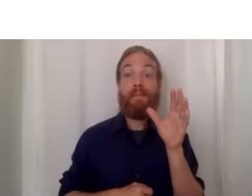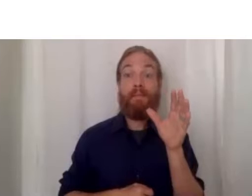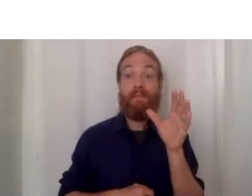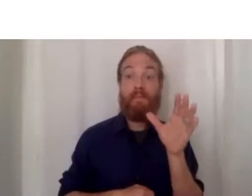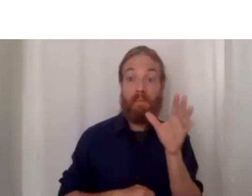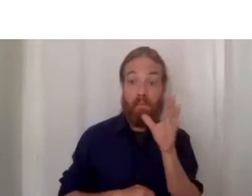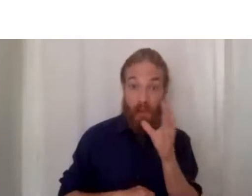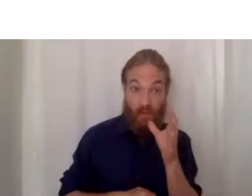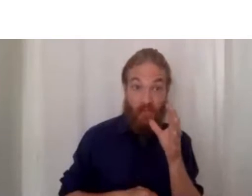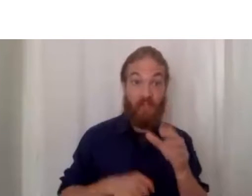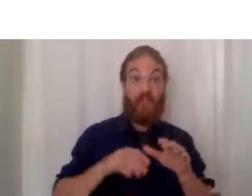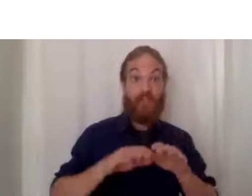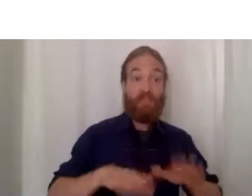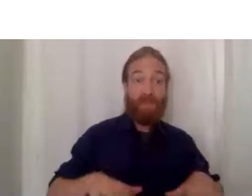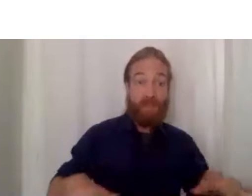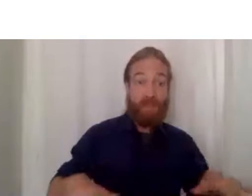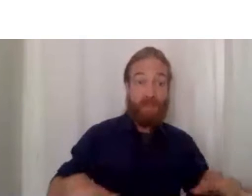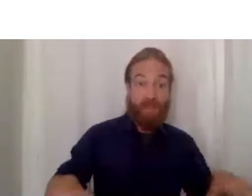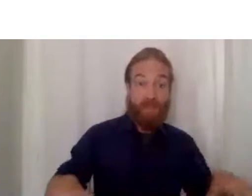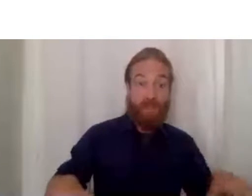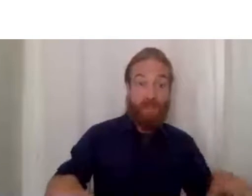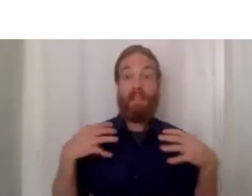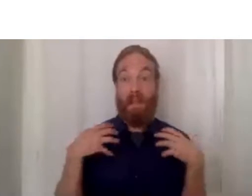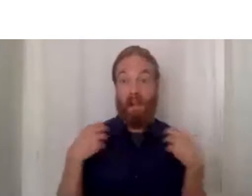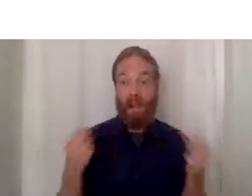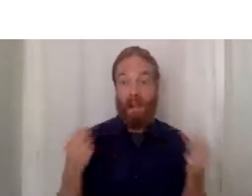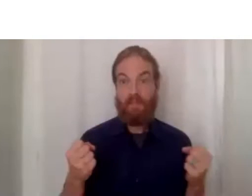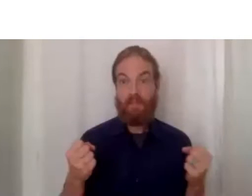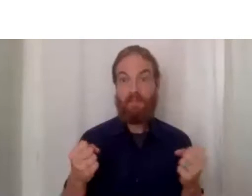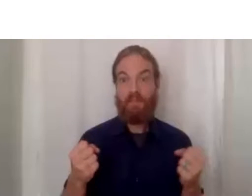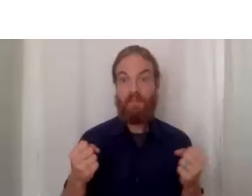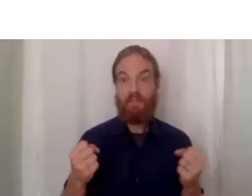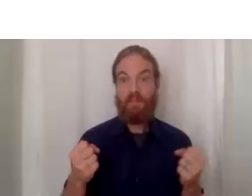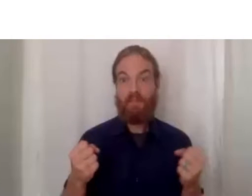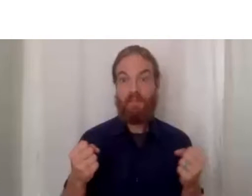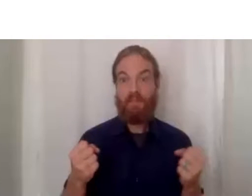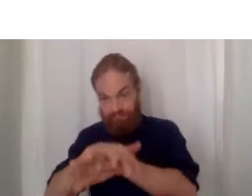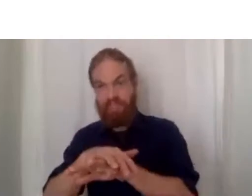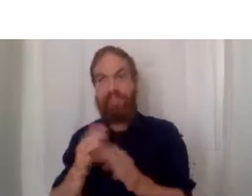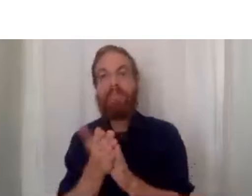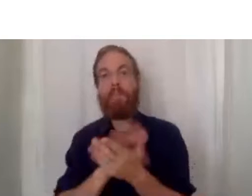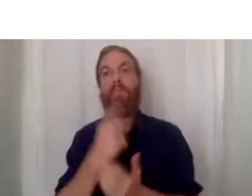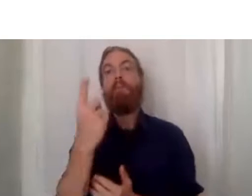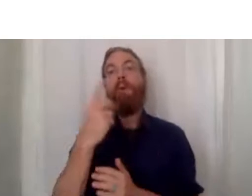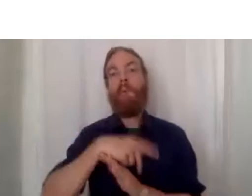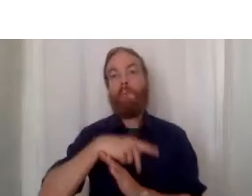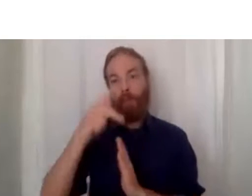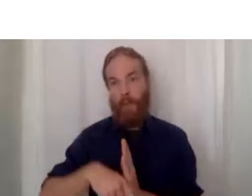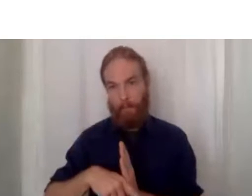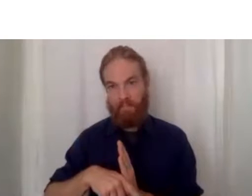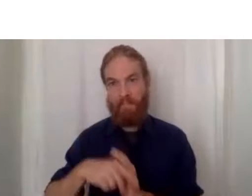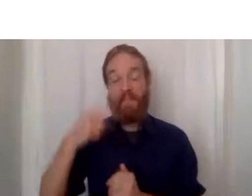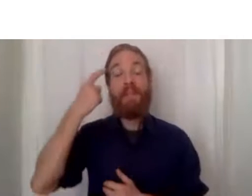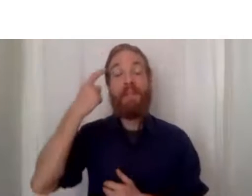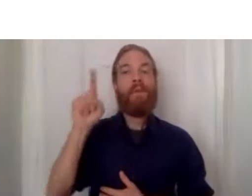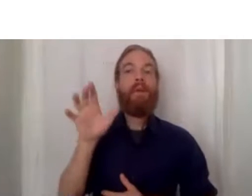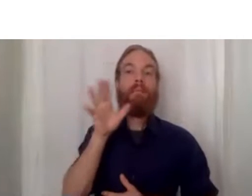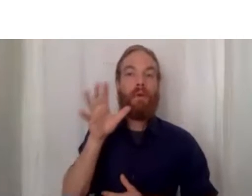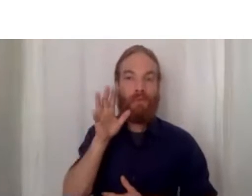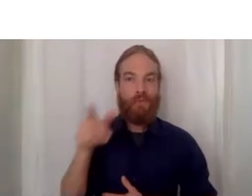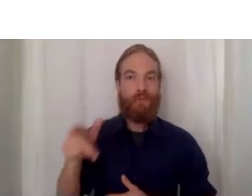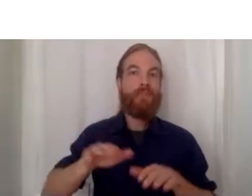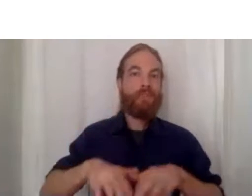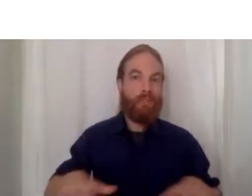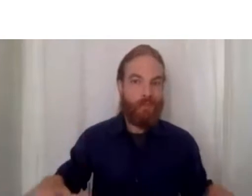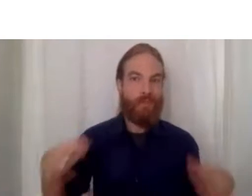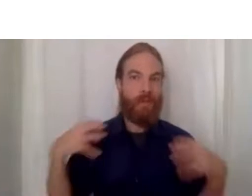into 1 program for maternal and child health, and the actual funding amount has not changed. So that